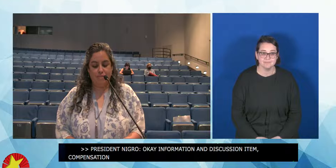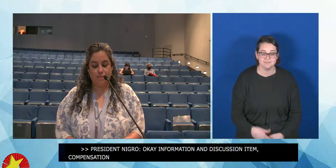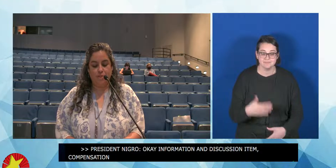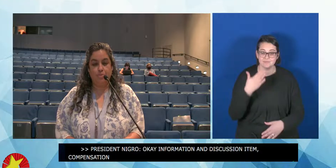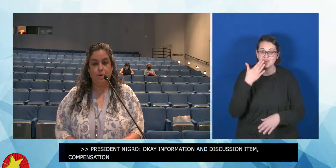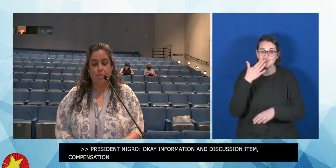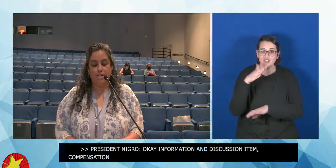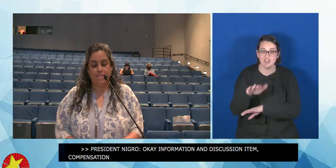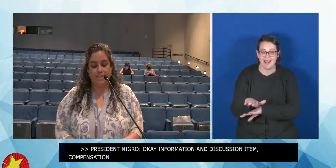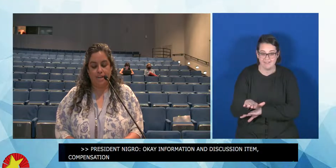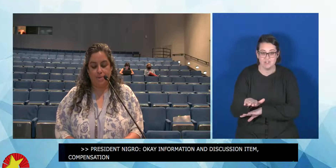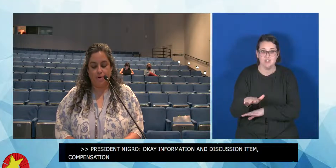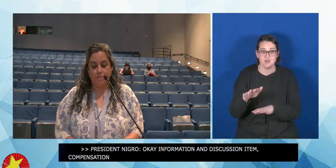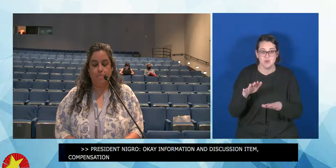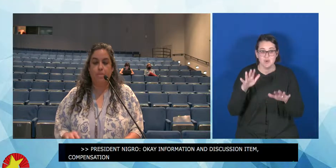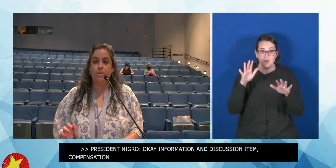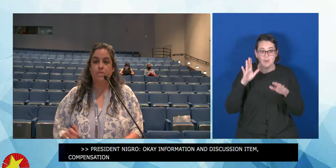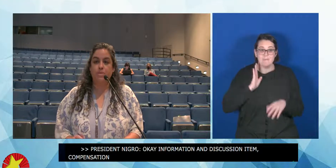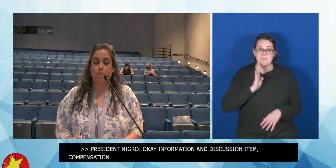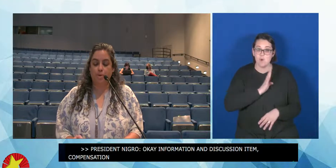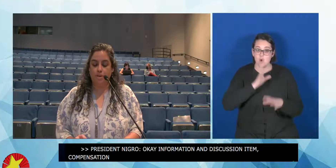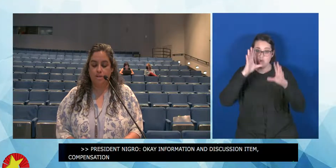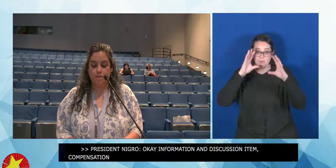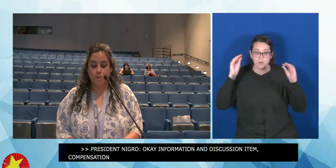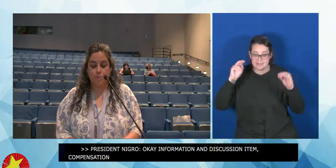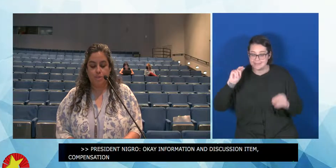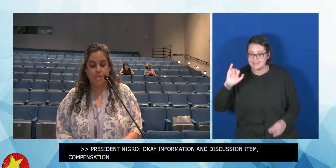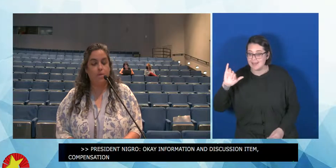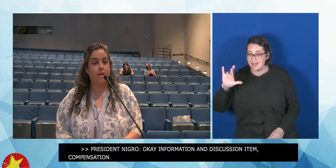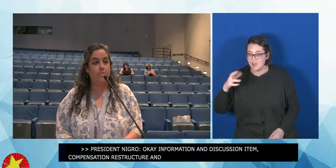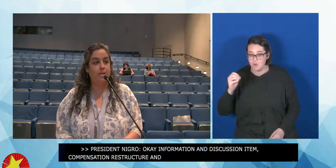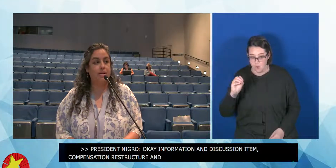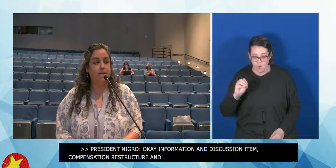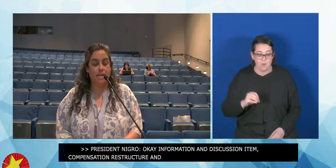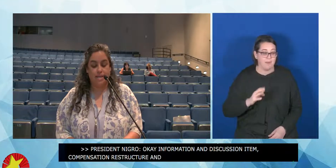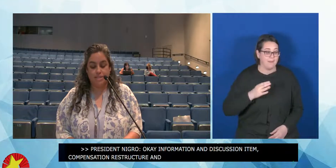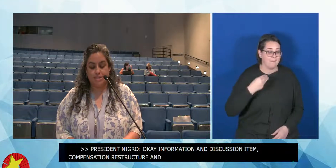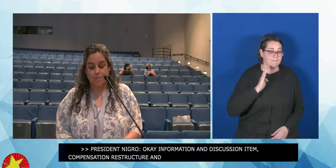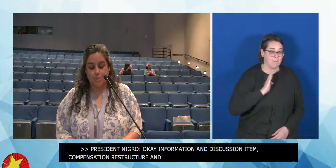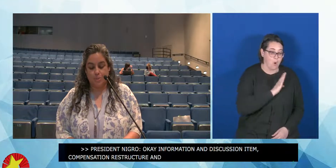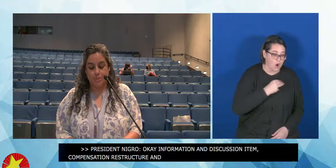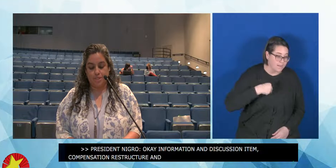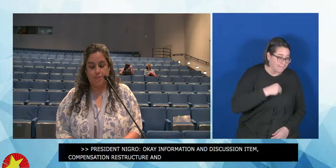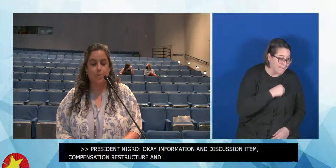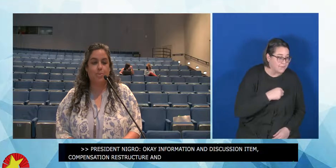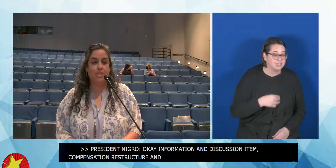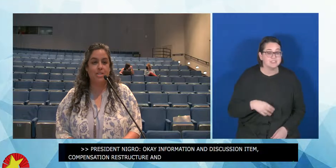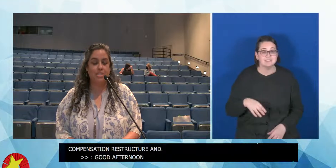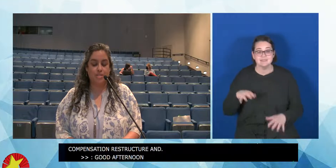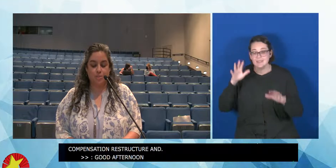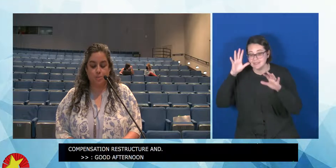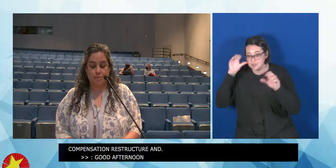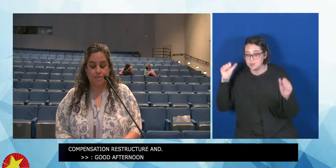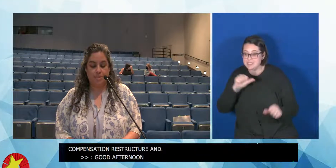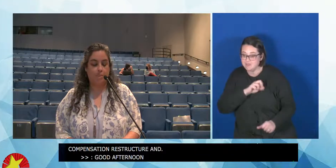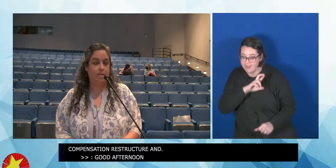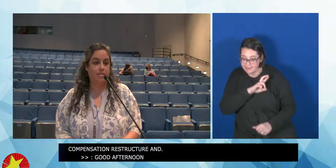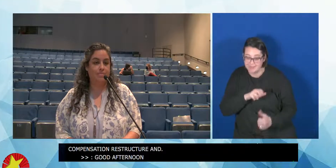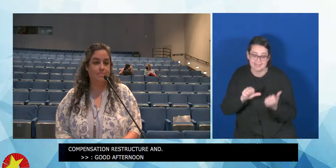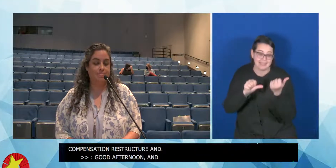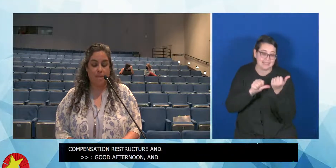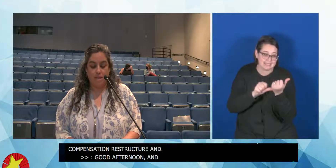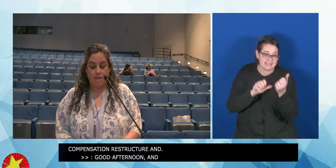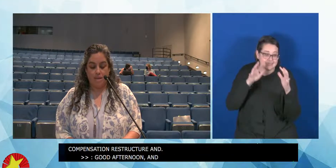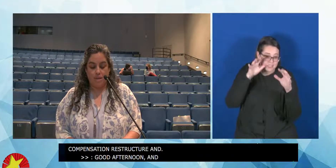Good afternoon, Board President Nigro, members of the board, Superintendent Reichman, Assistant Superintendent Cooper, and Assistant Superintendent